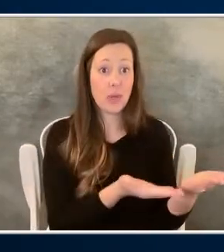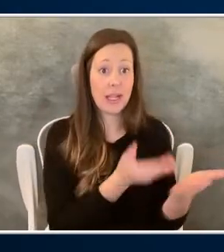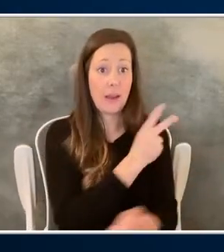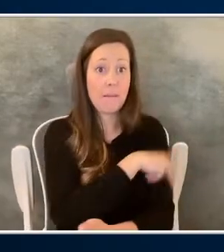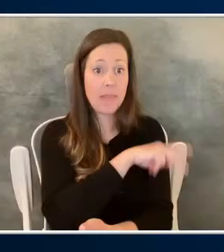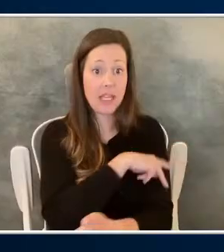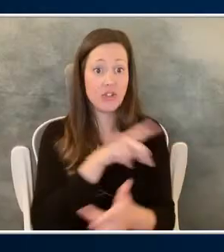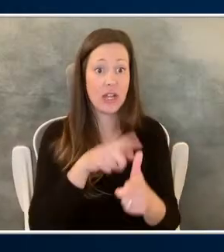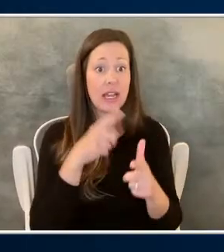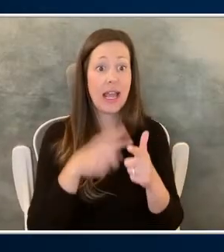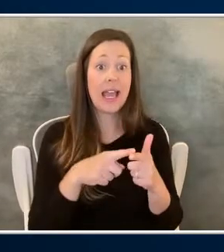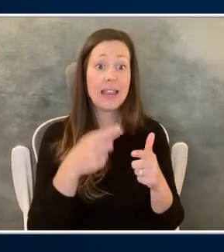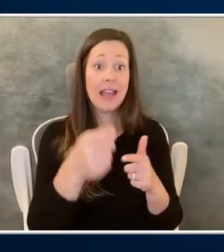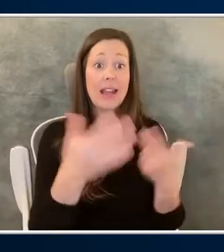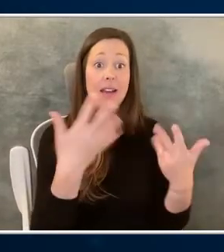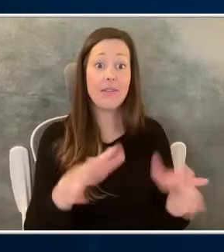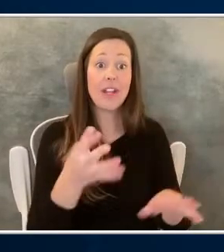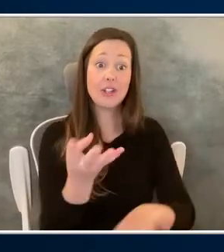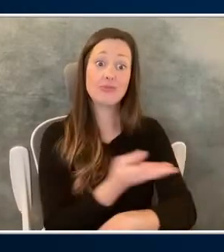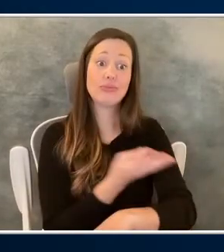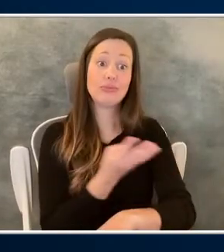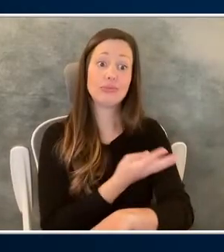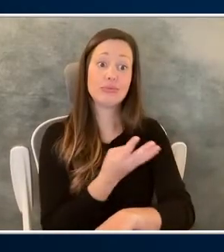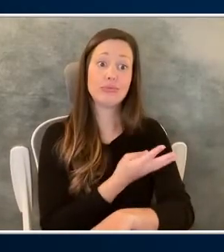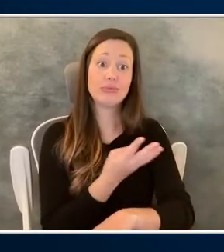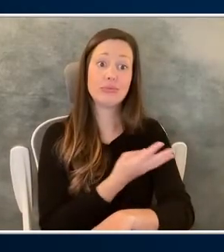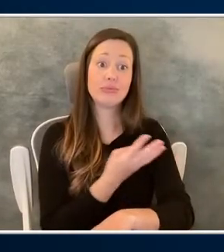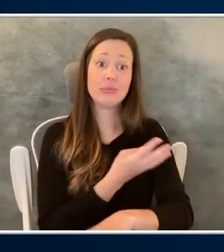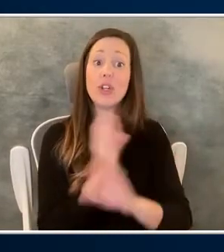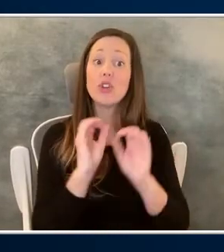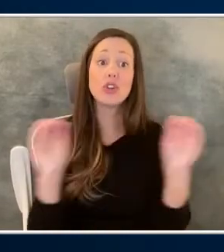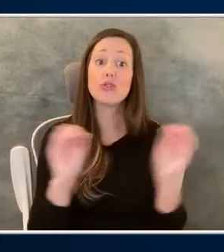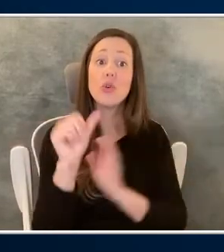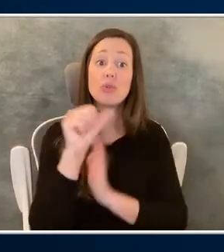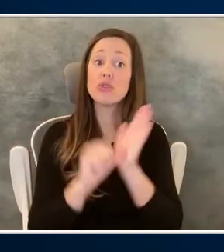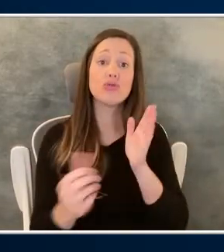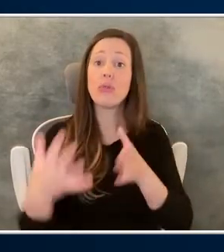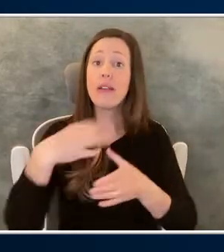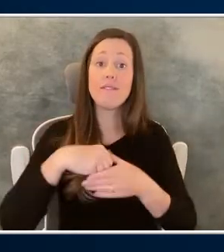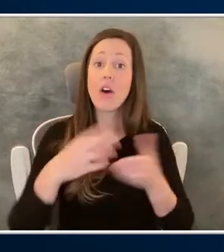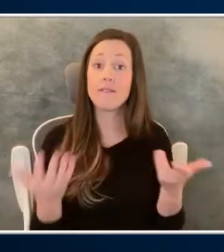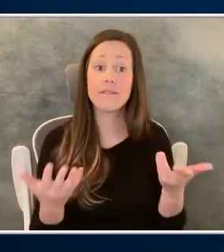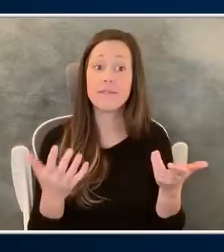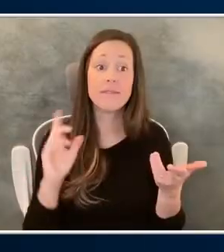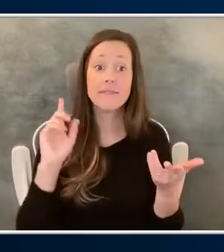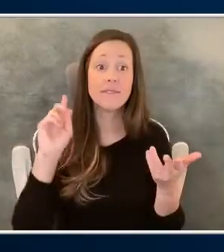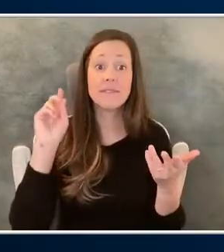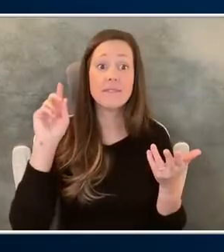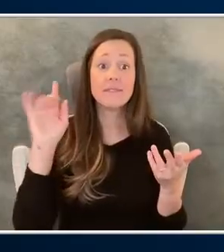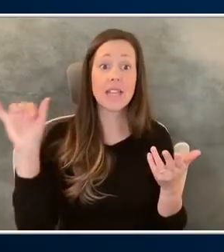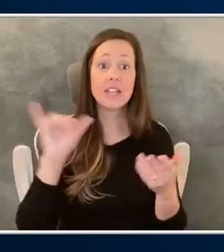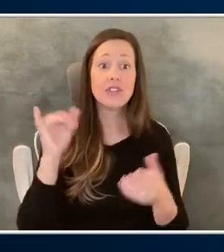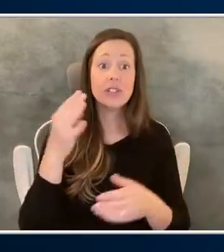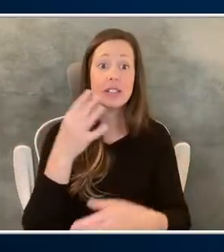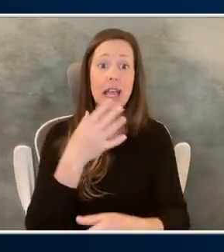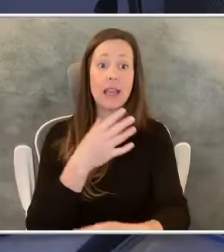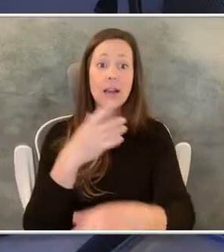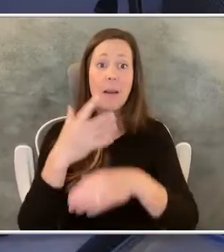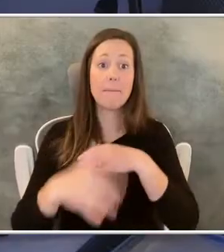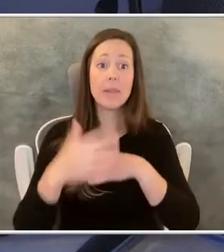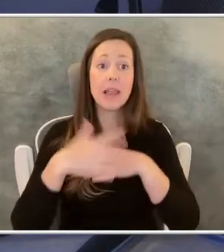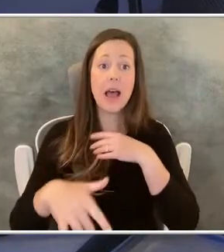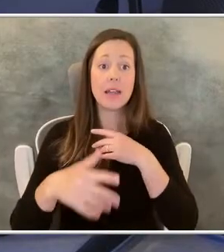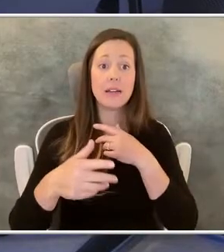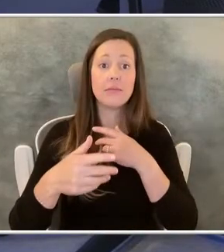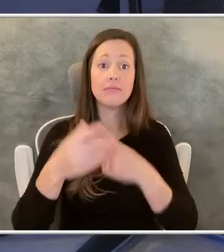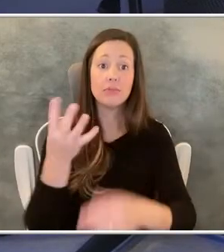no surgery involved for the patient. It is just like a blood transfusion. Karen, who makes the